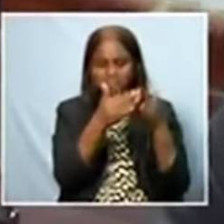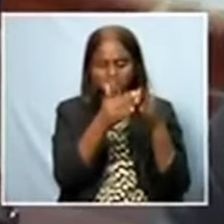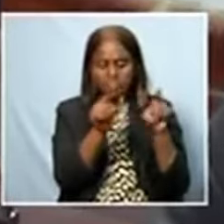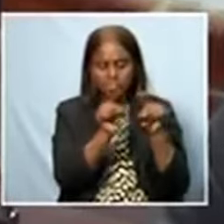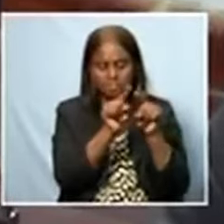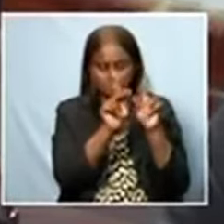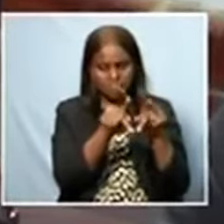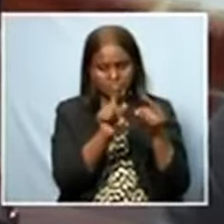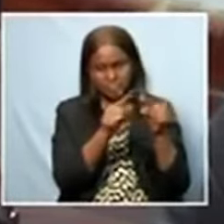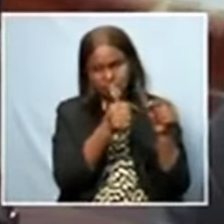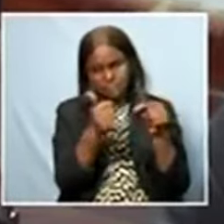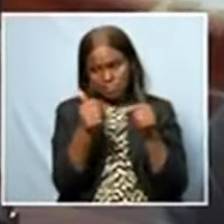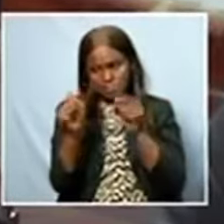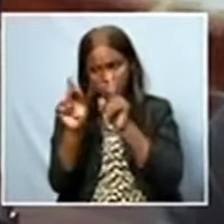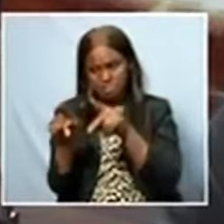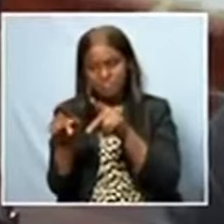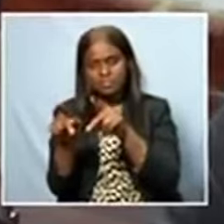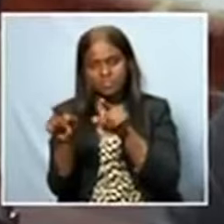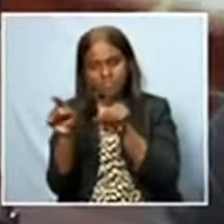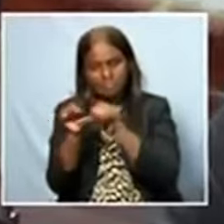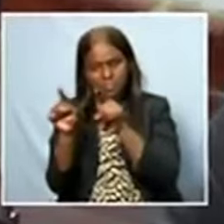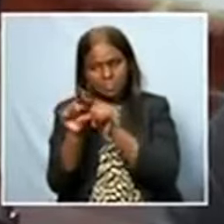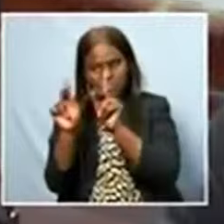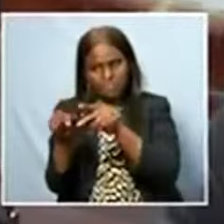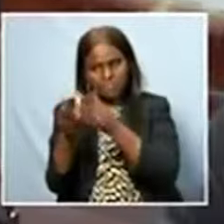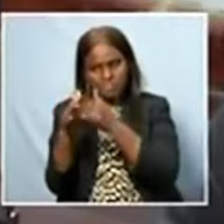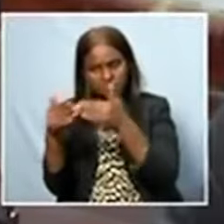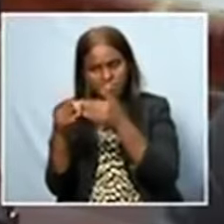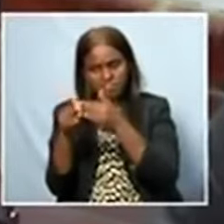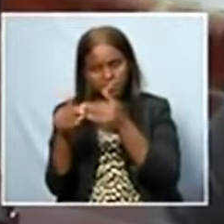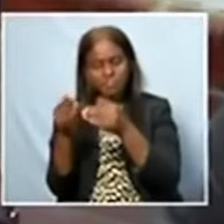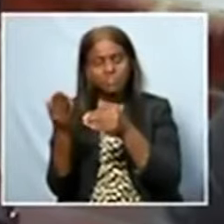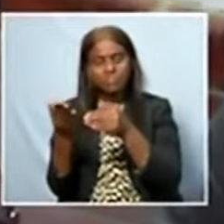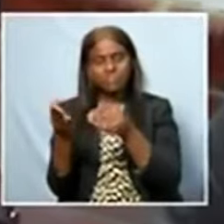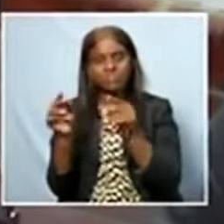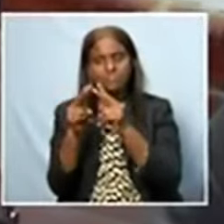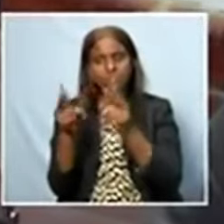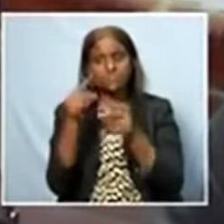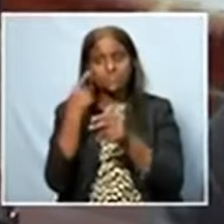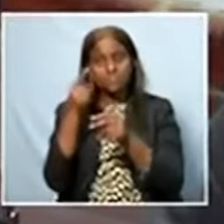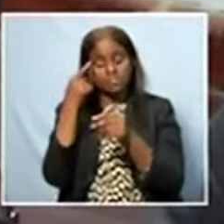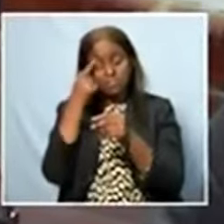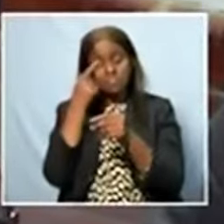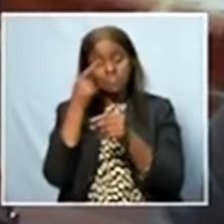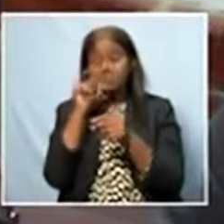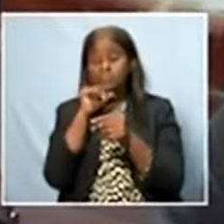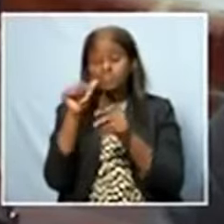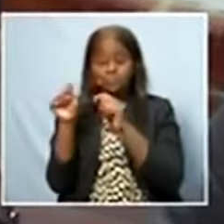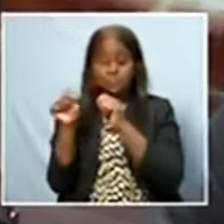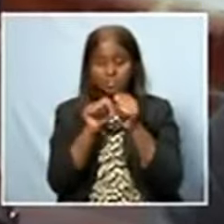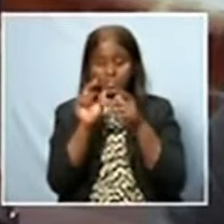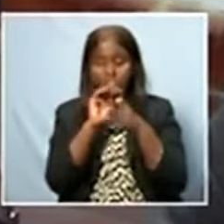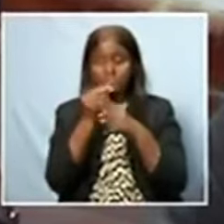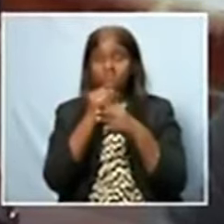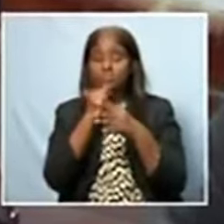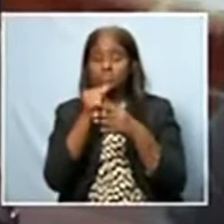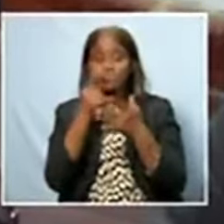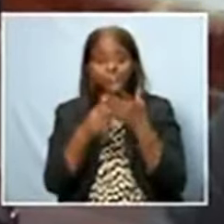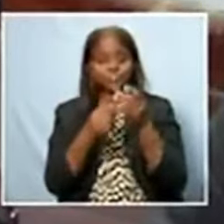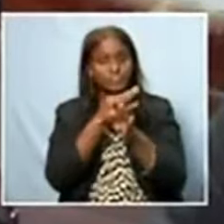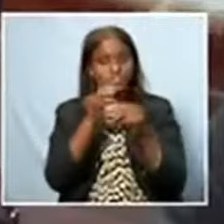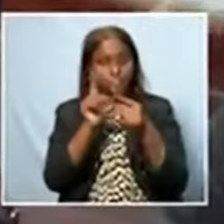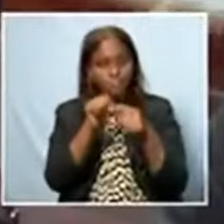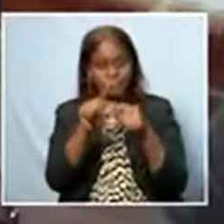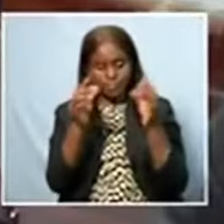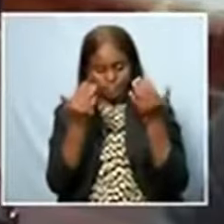same person to another wallet held by the same person is not a transfer or is exempt. But this